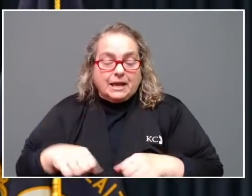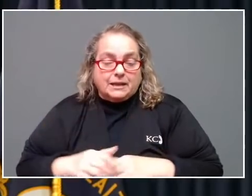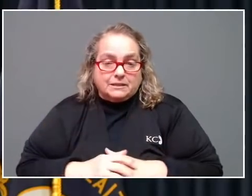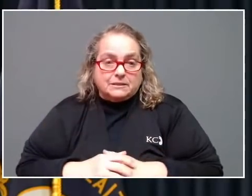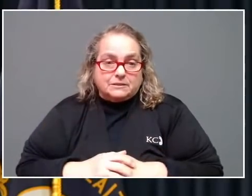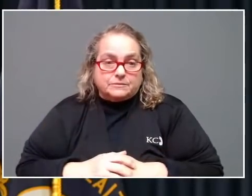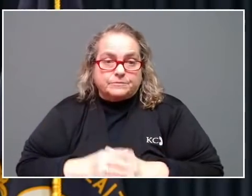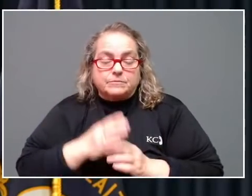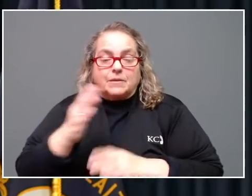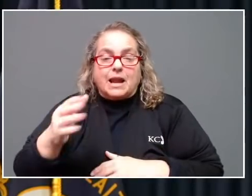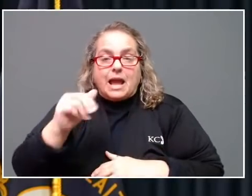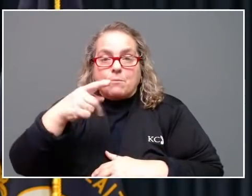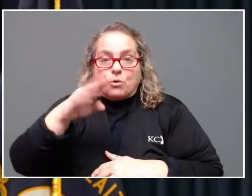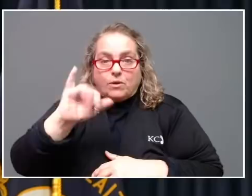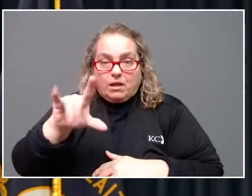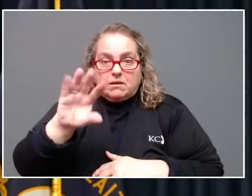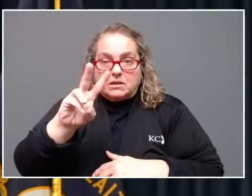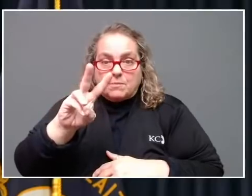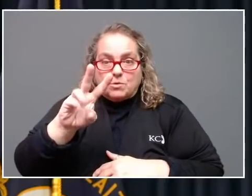April Rickard, WFPL.